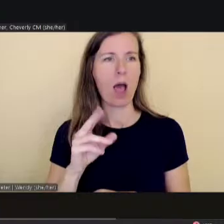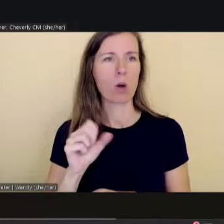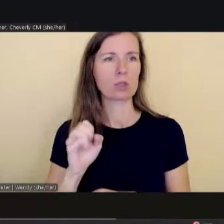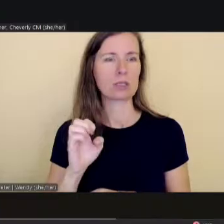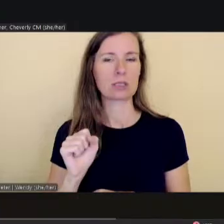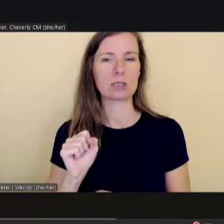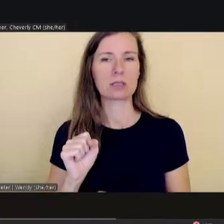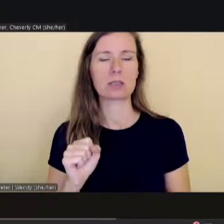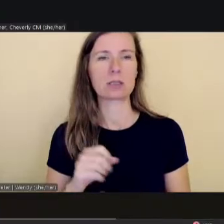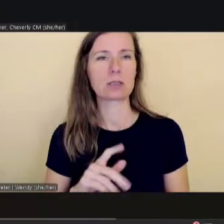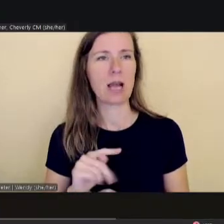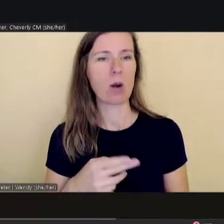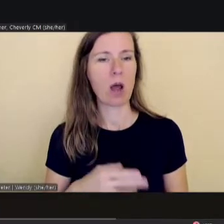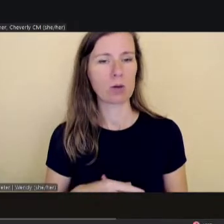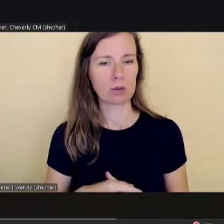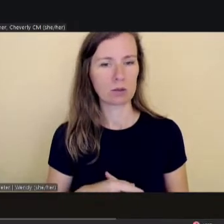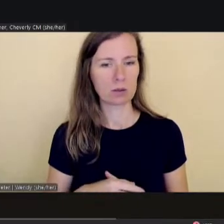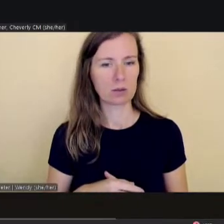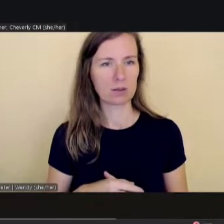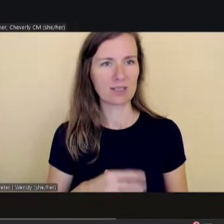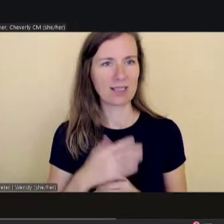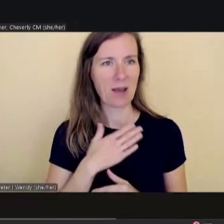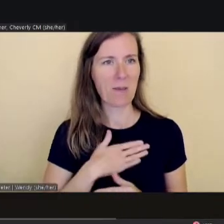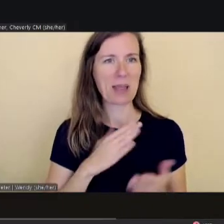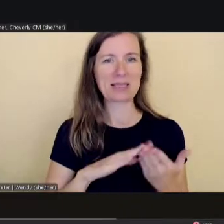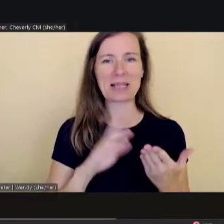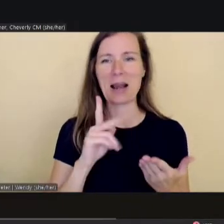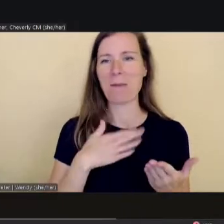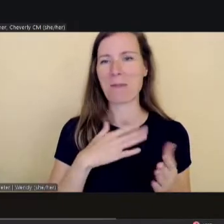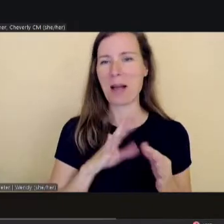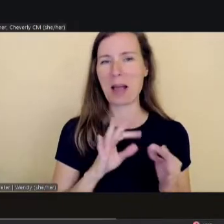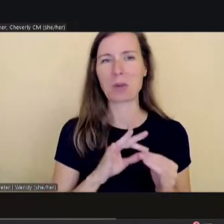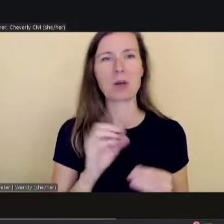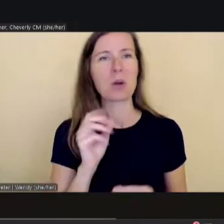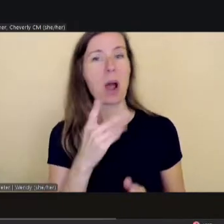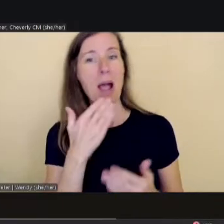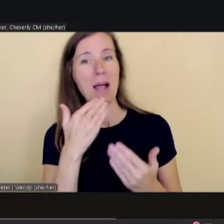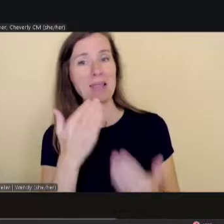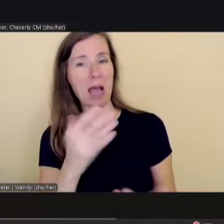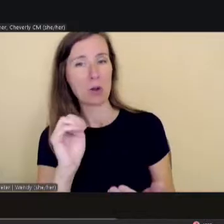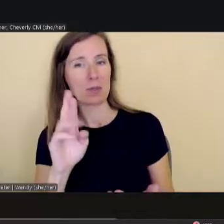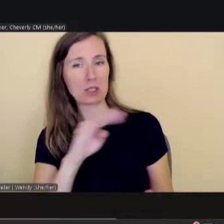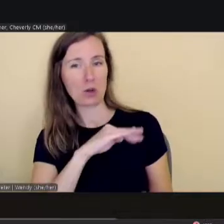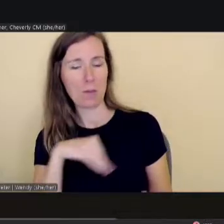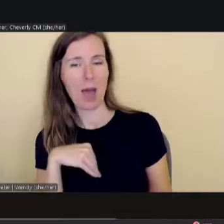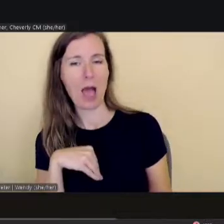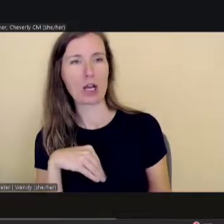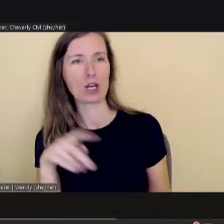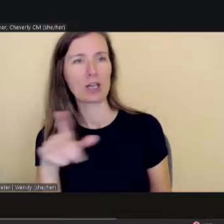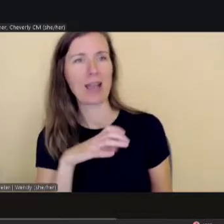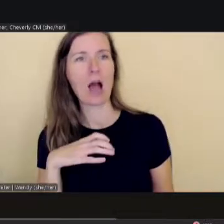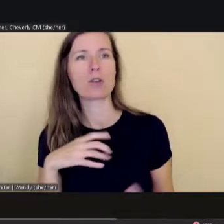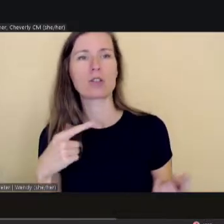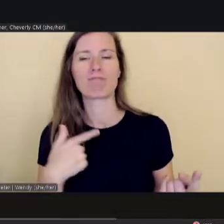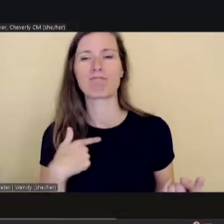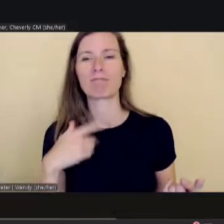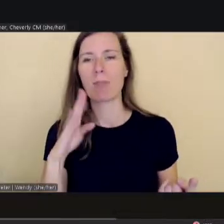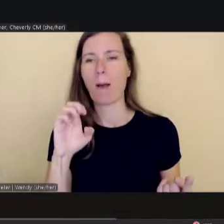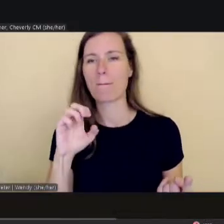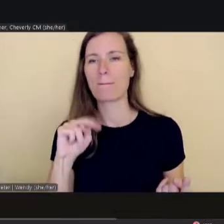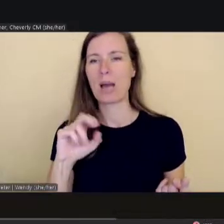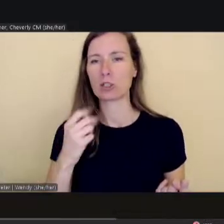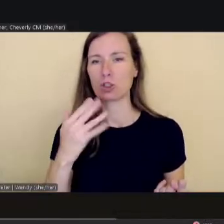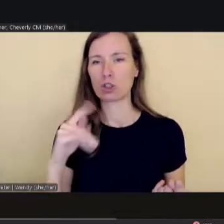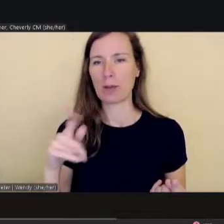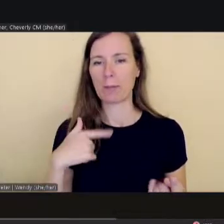Clean that up. Thank you, Mr. Mayor, members of the council. For the record, my name is Bill Shipp. I'm an attorney with O'Malley,